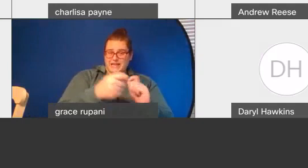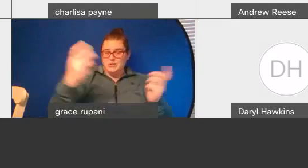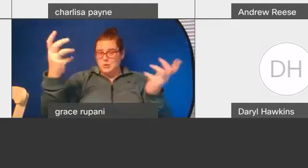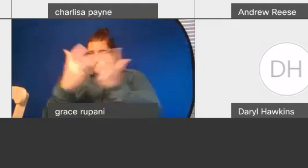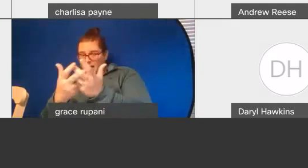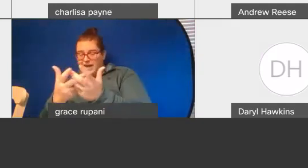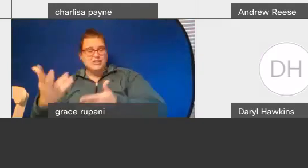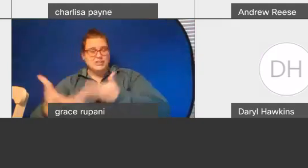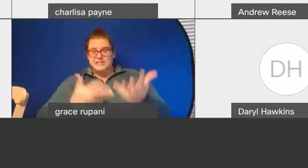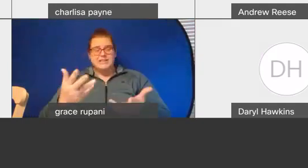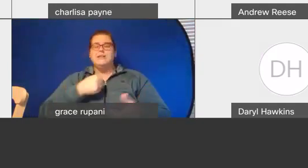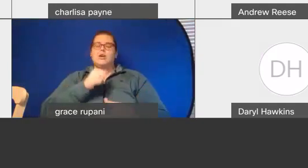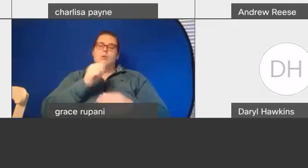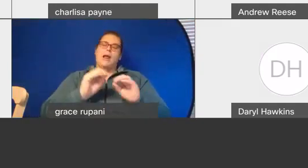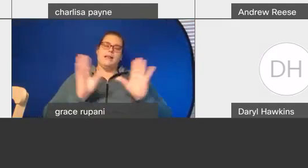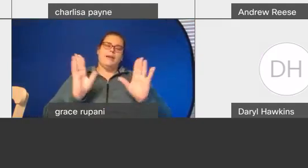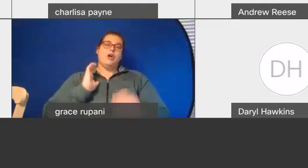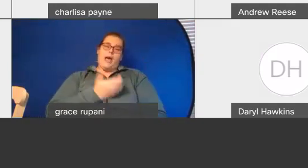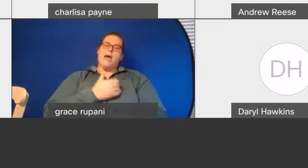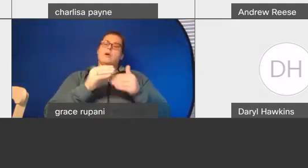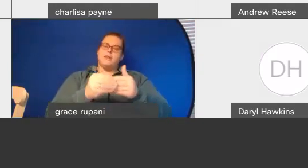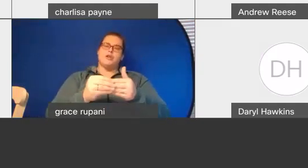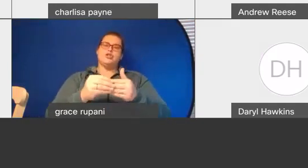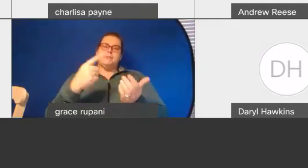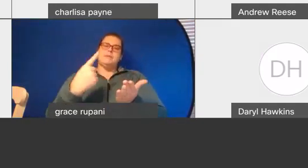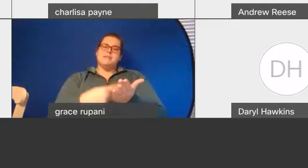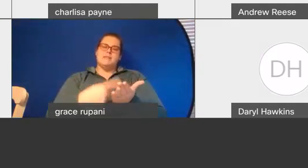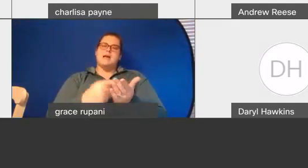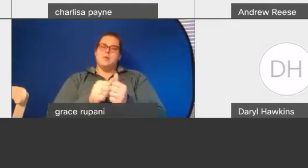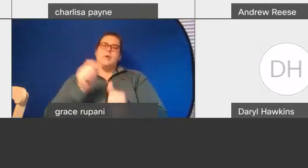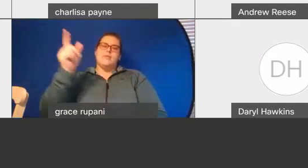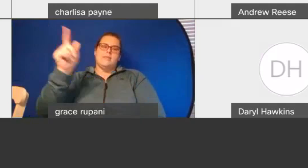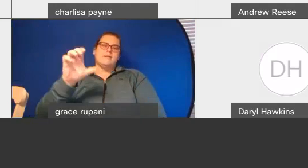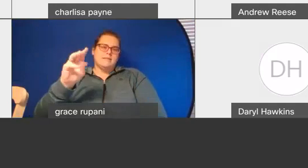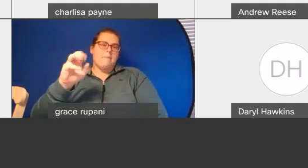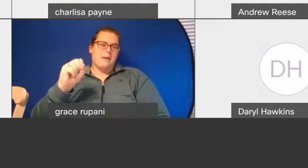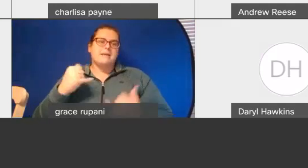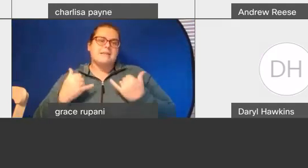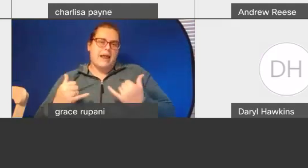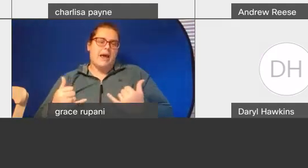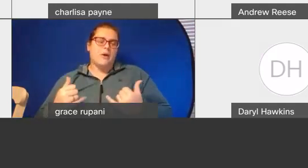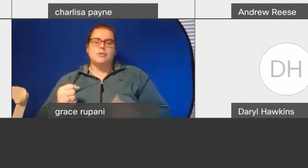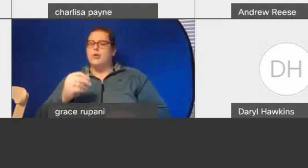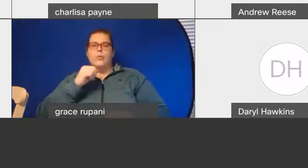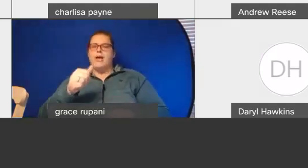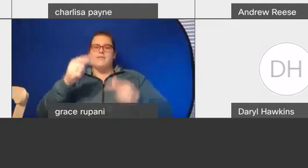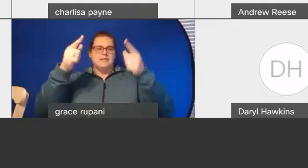yet. We are aware of it. Our leadership is talking and also I think collaborating with HRLA as